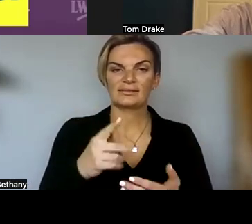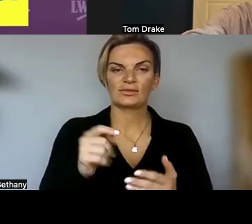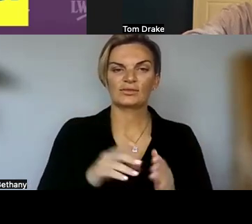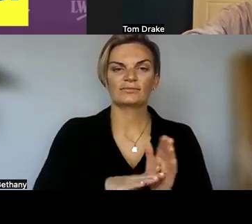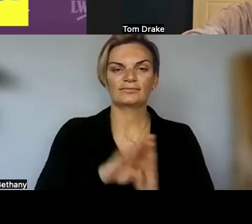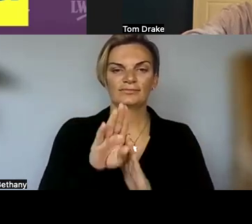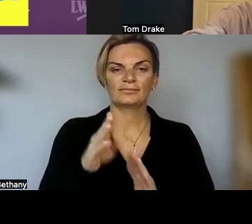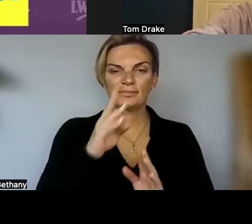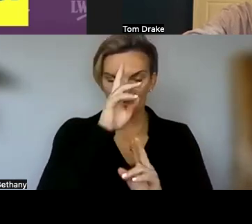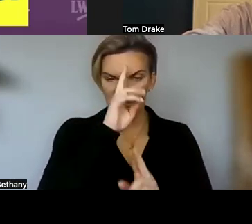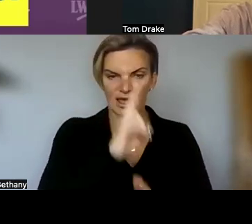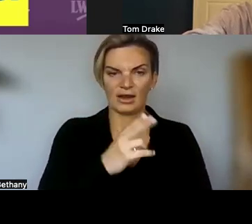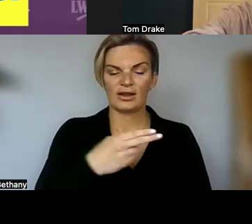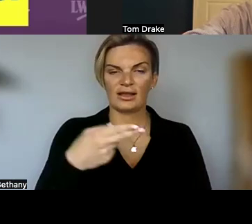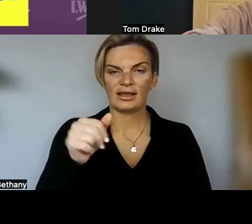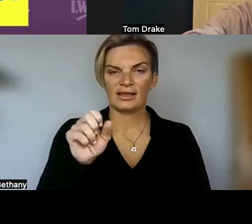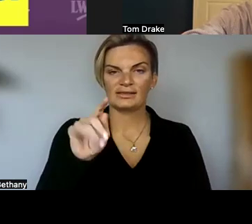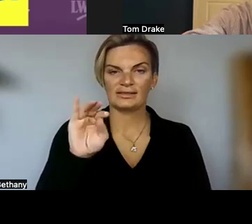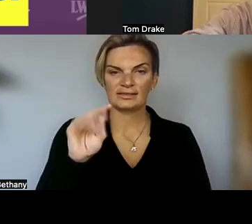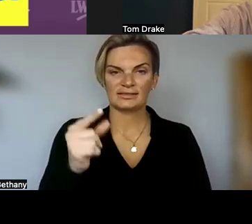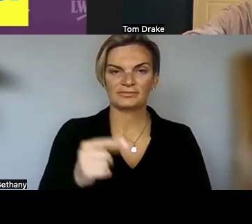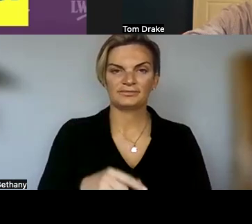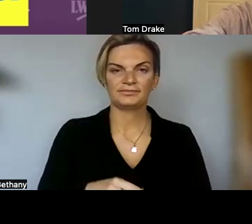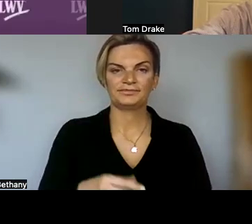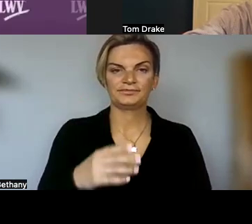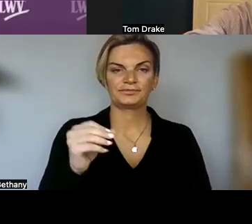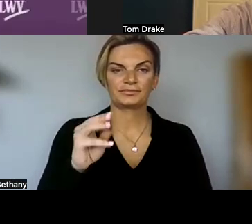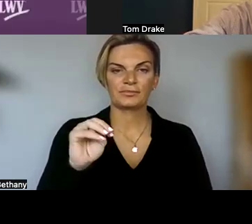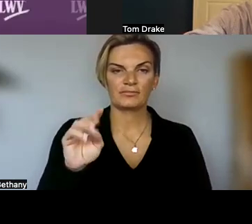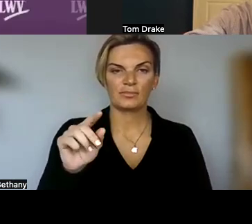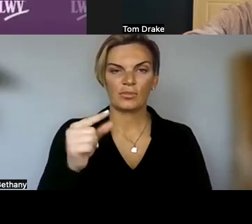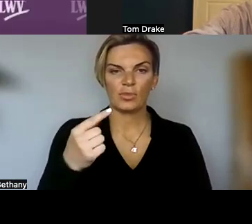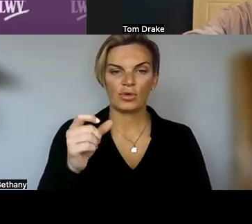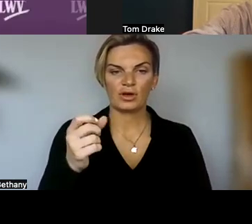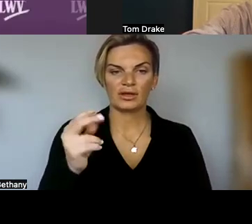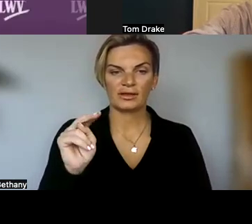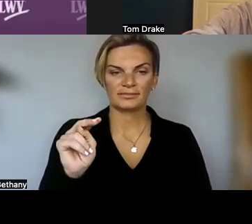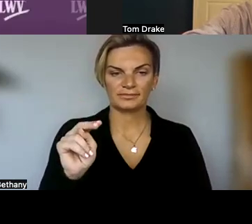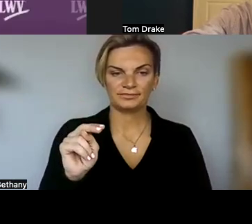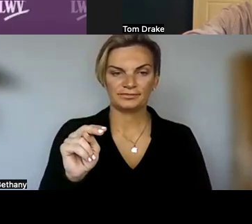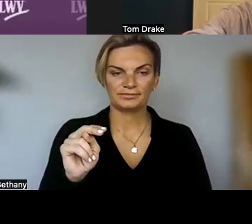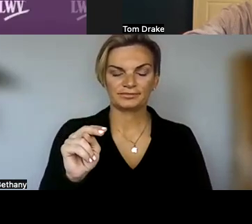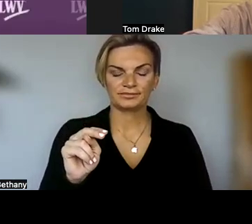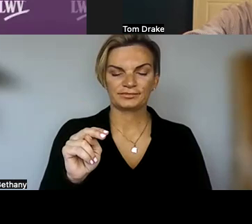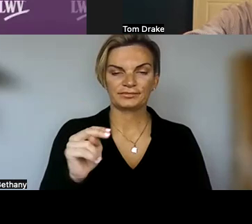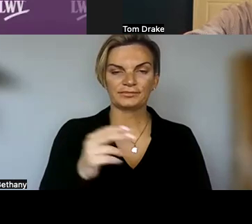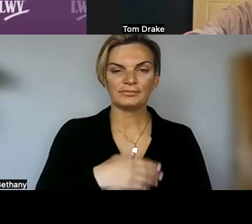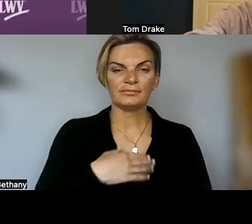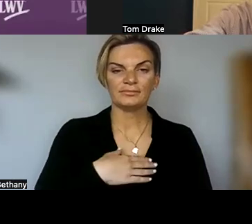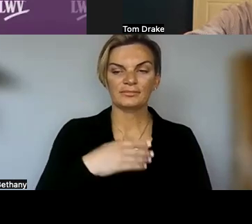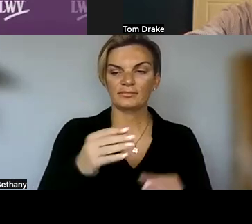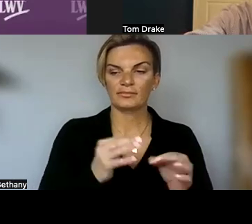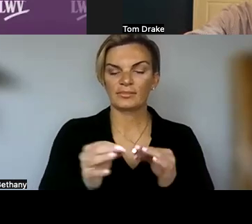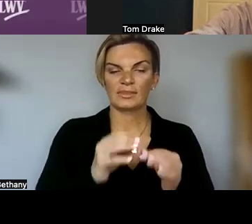Hastings. Thank you, Morgan. Morgan, you will begin with the next question. Please describe specific projects for which